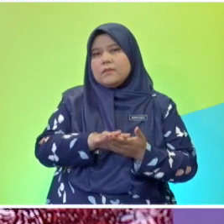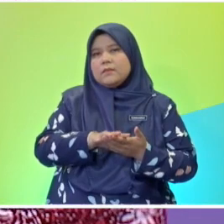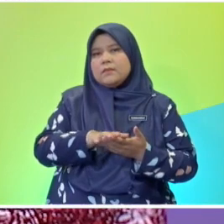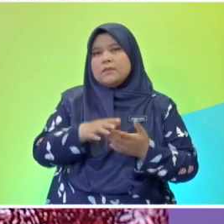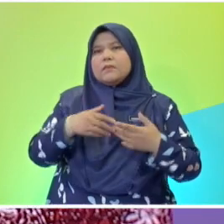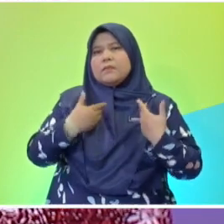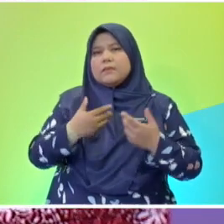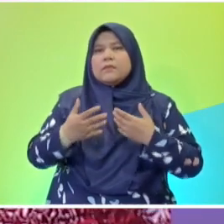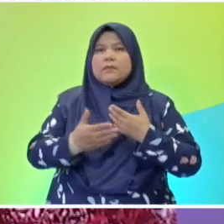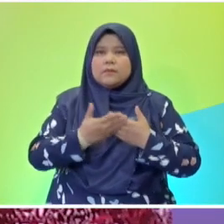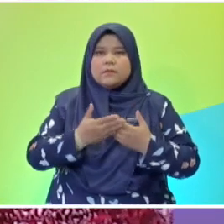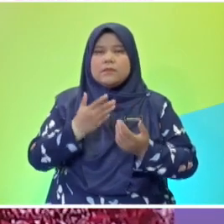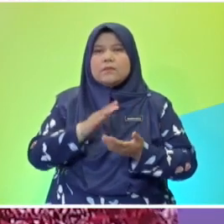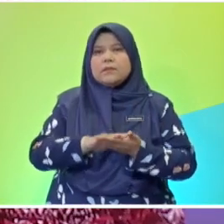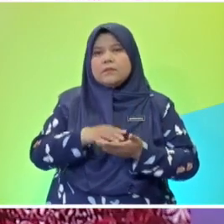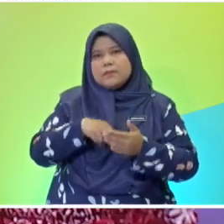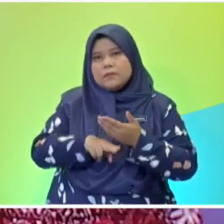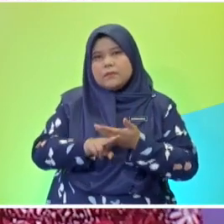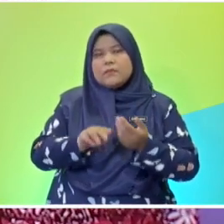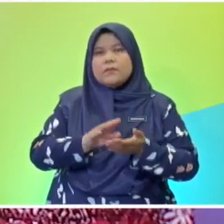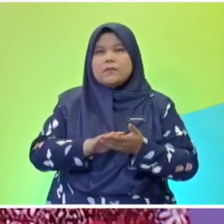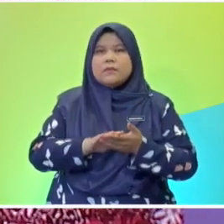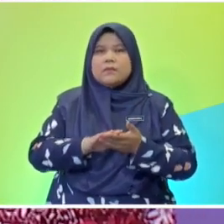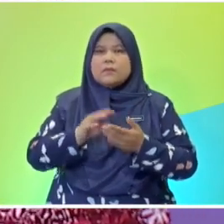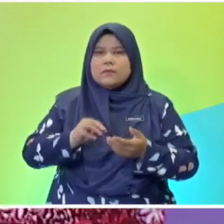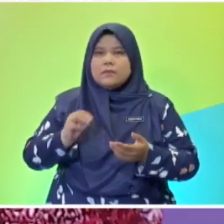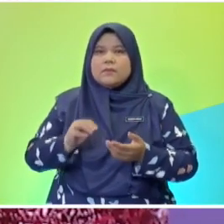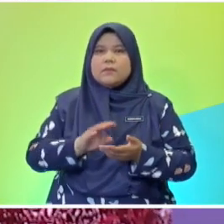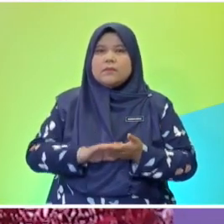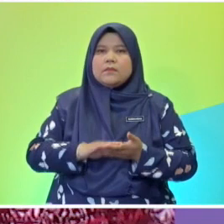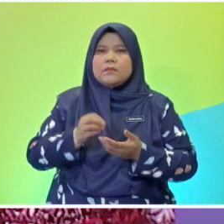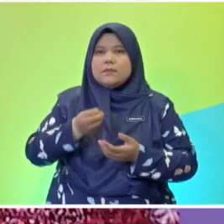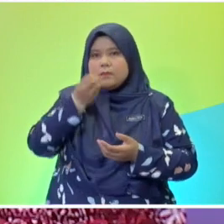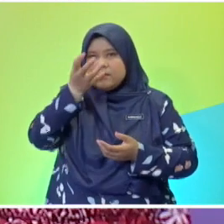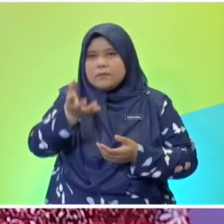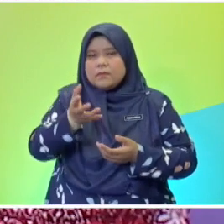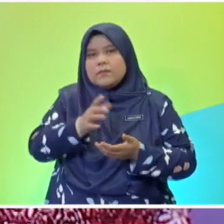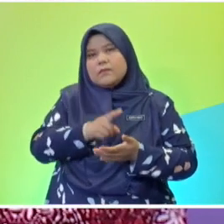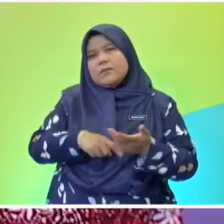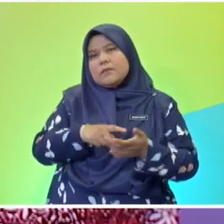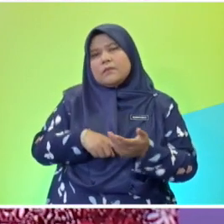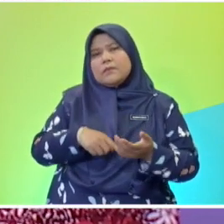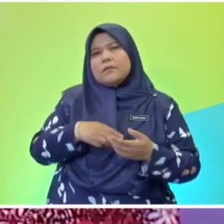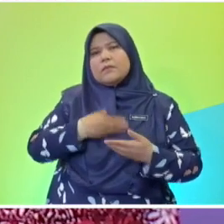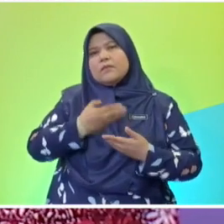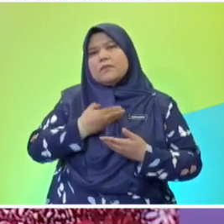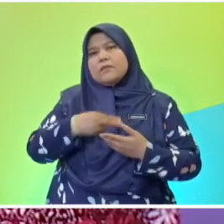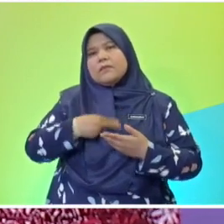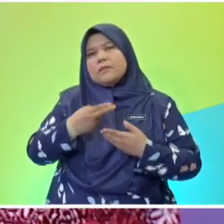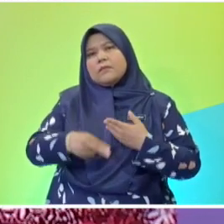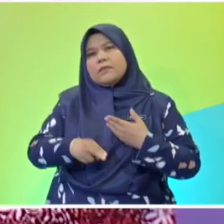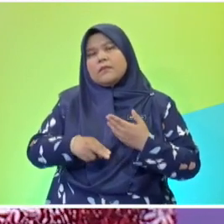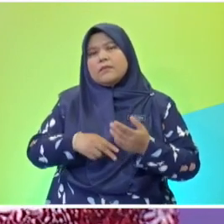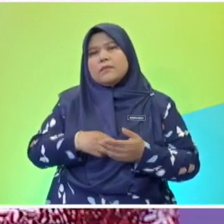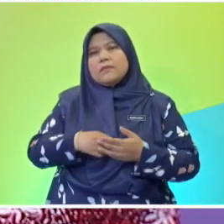new hobby, to start new hobby. So the students should give advice on which hobby that Alex